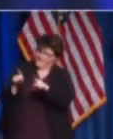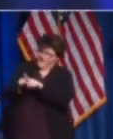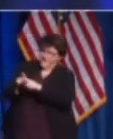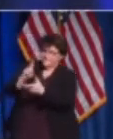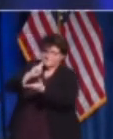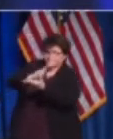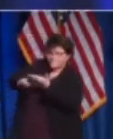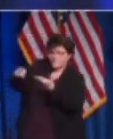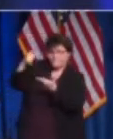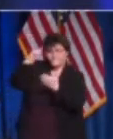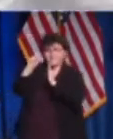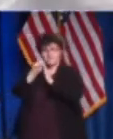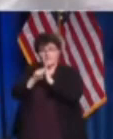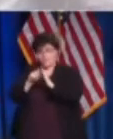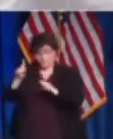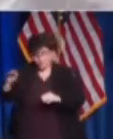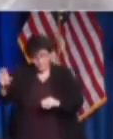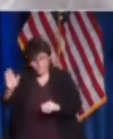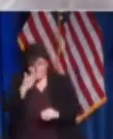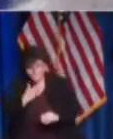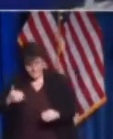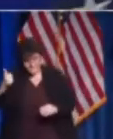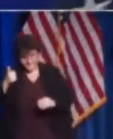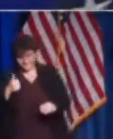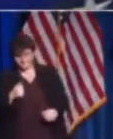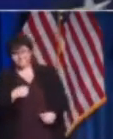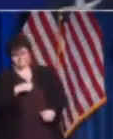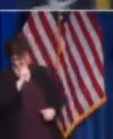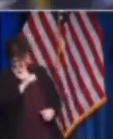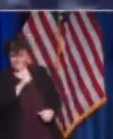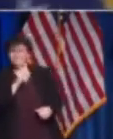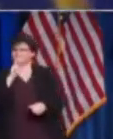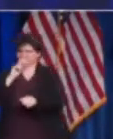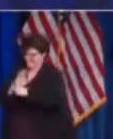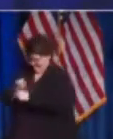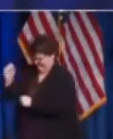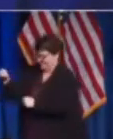ability, so help you God? I do.